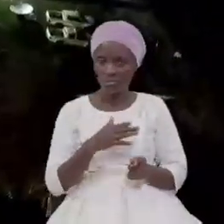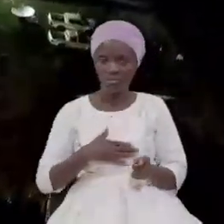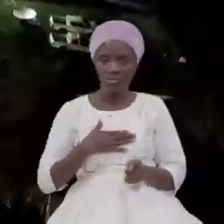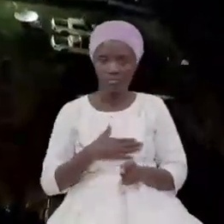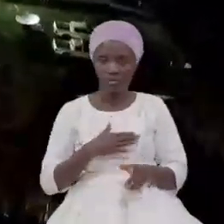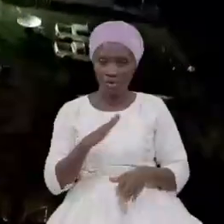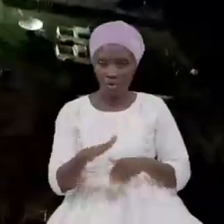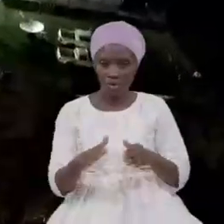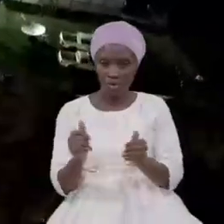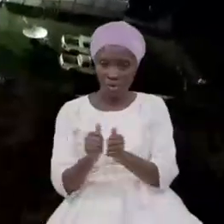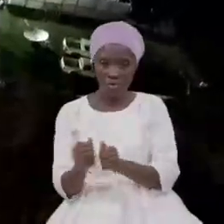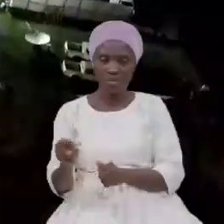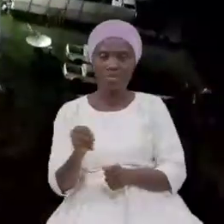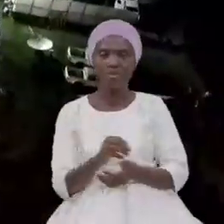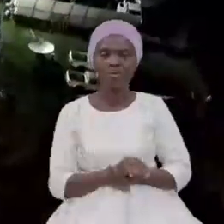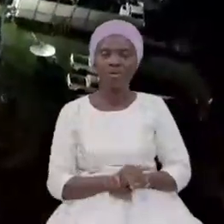you for doing that.